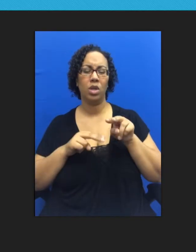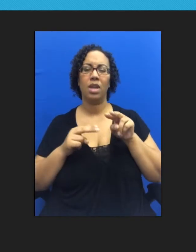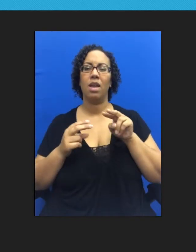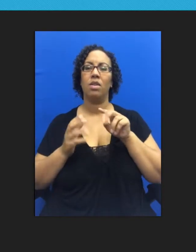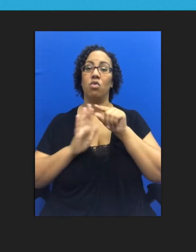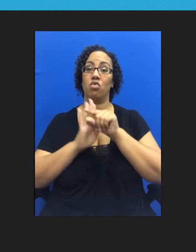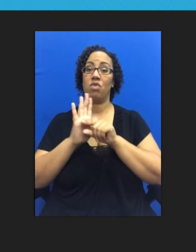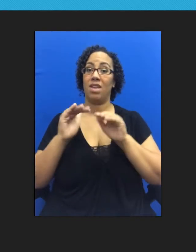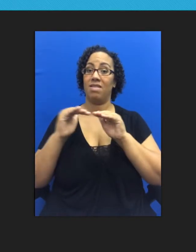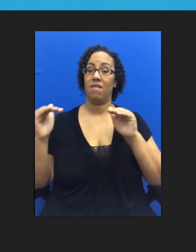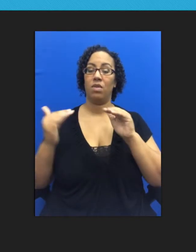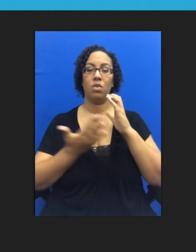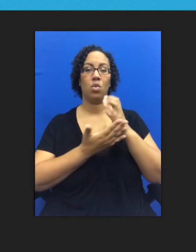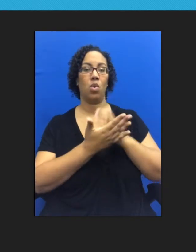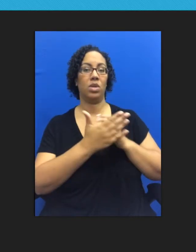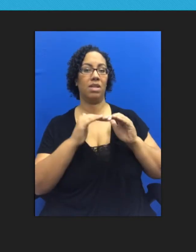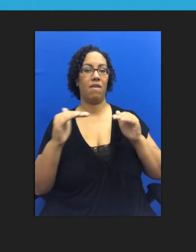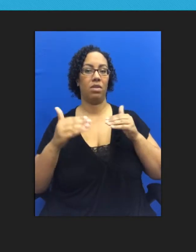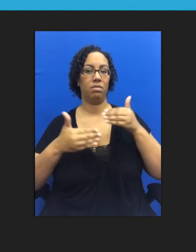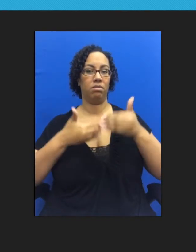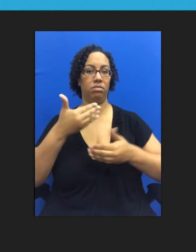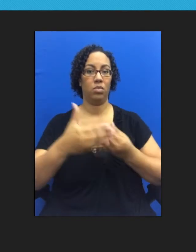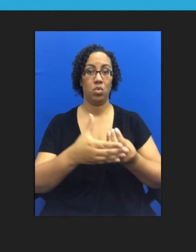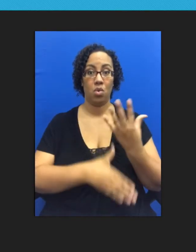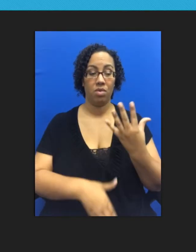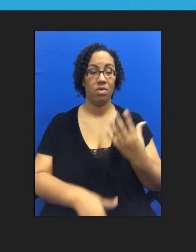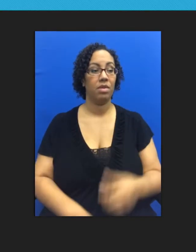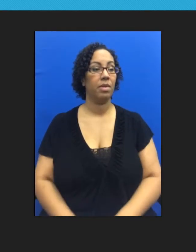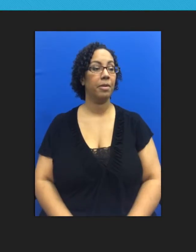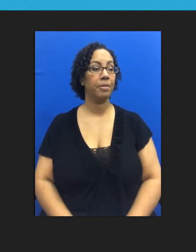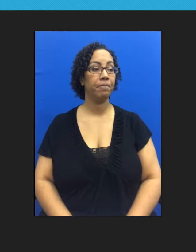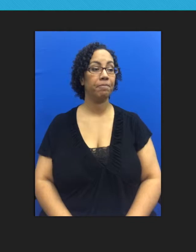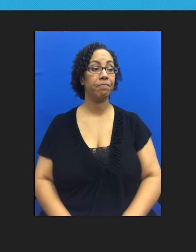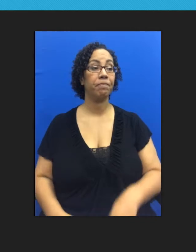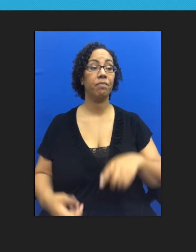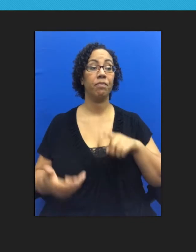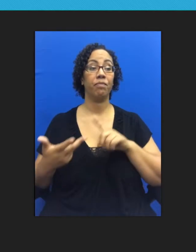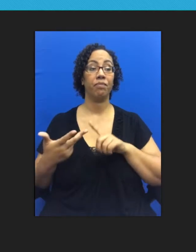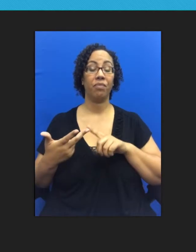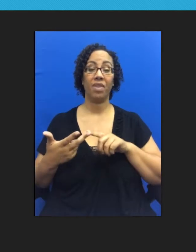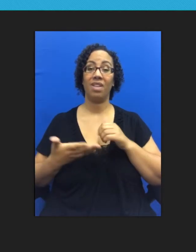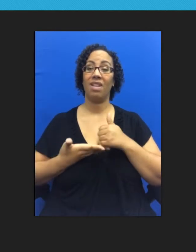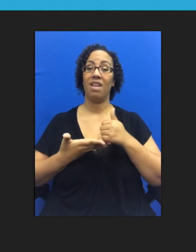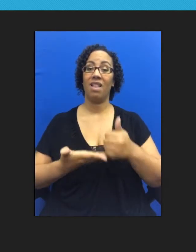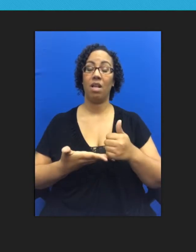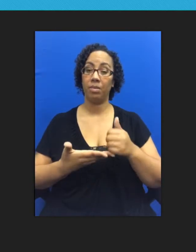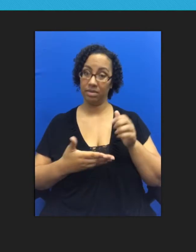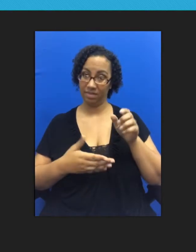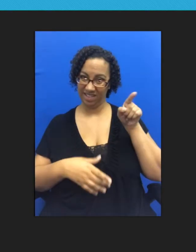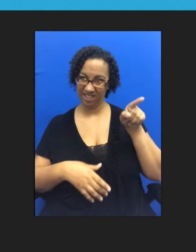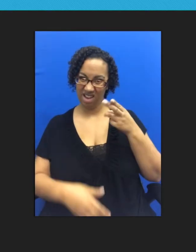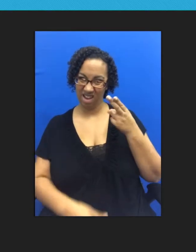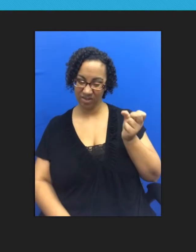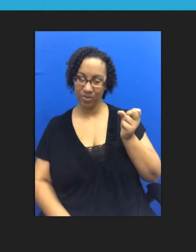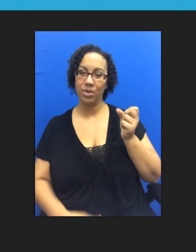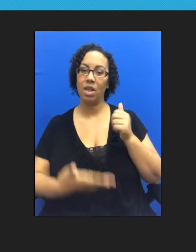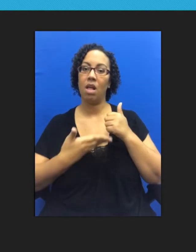Also, the principals will use that information to monitor course levels and grade level progress,